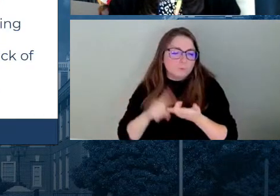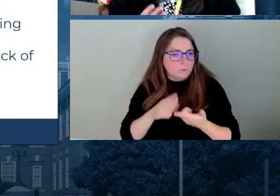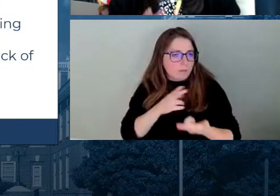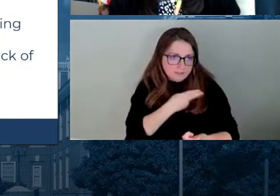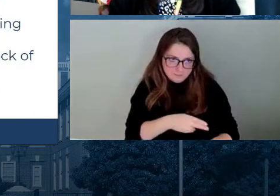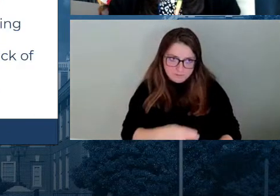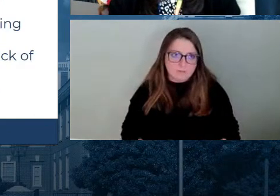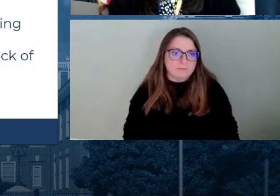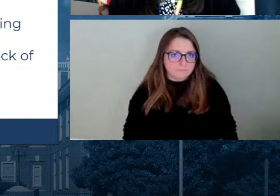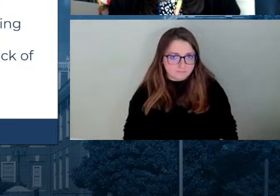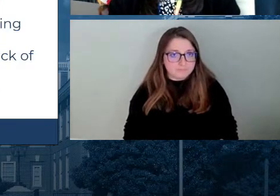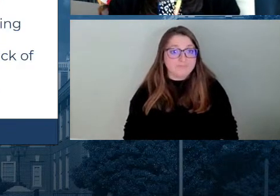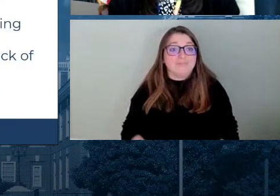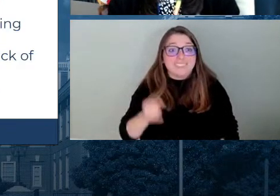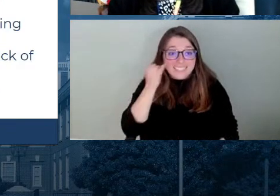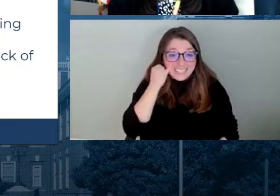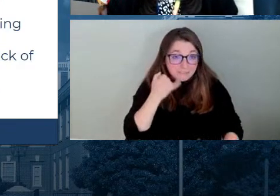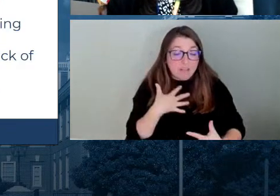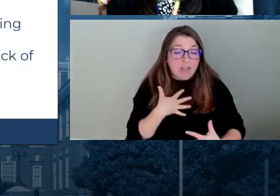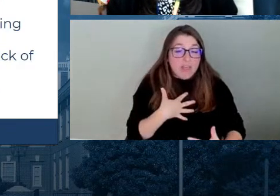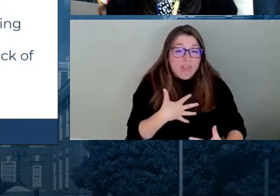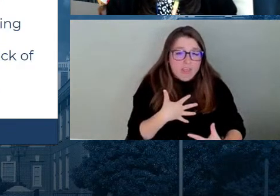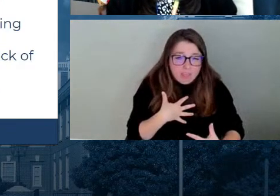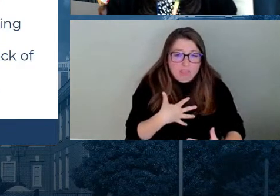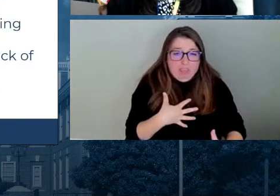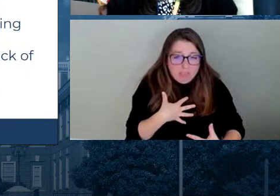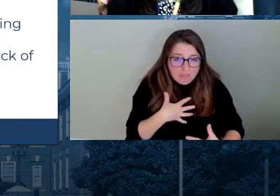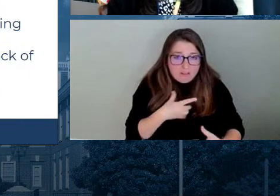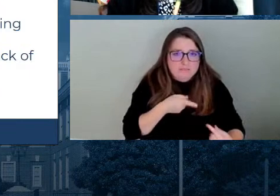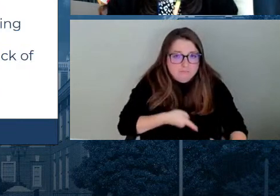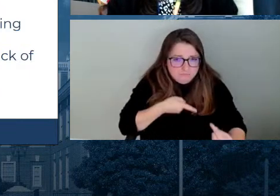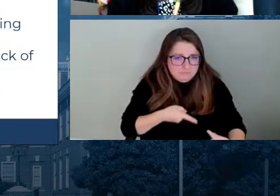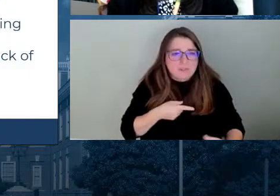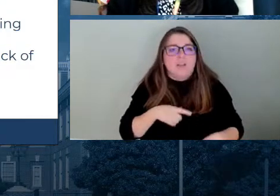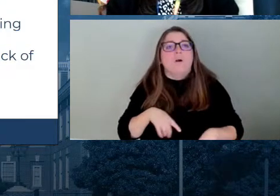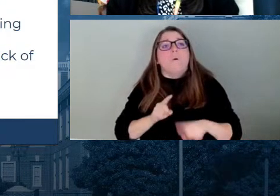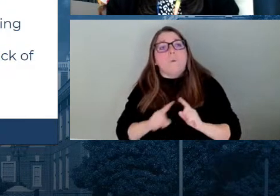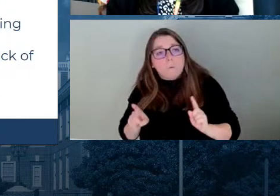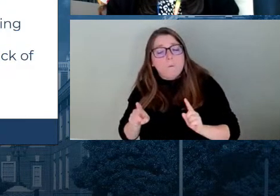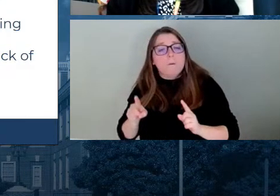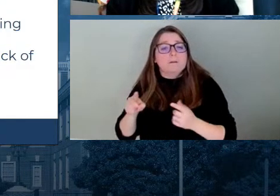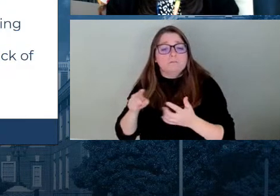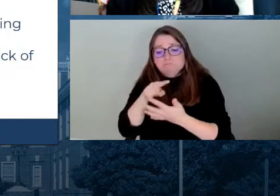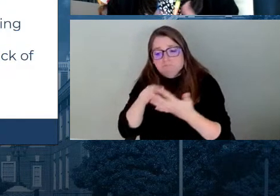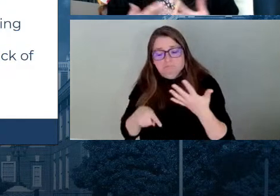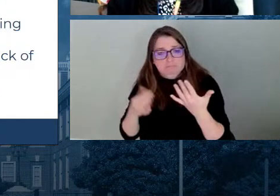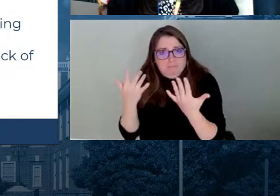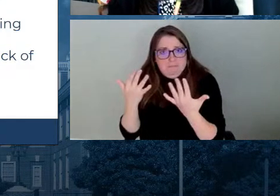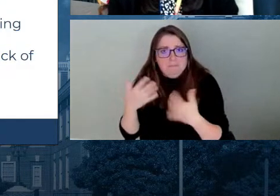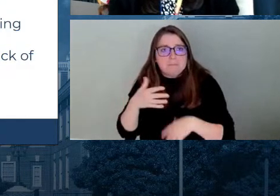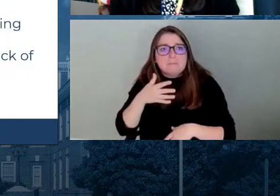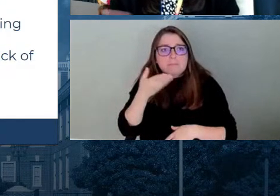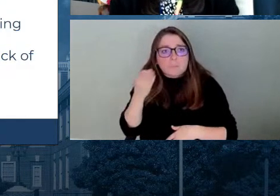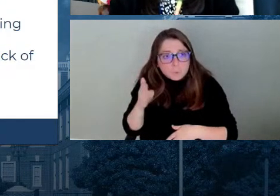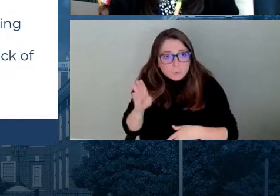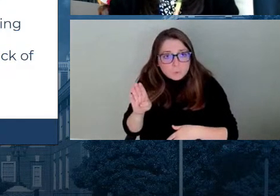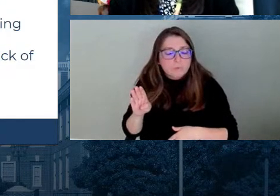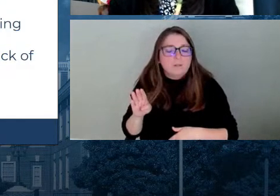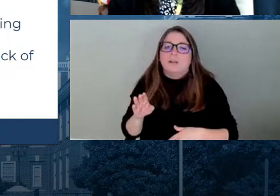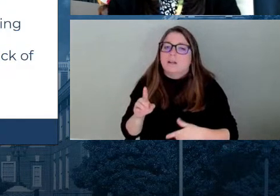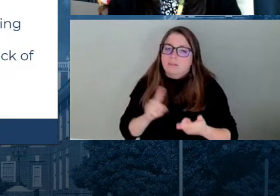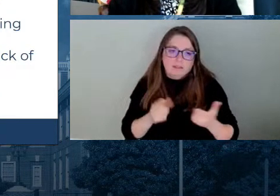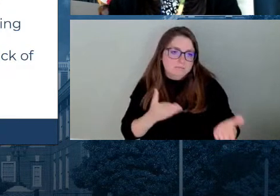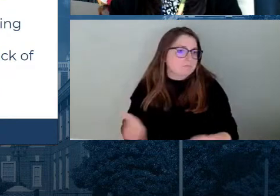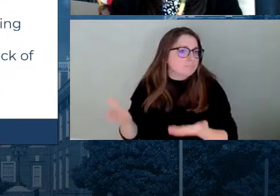you notice that blue or purple skin or fingernails due to lack of oxygen, or your baby is sleepy. I'll let Dr. Posse go